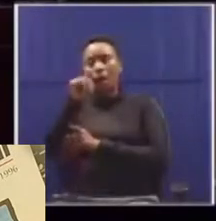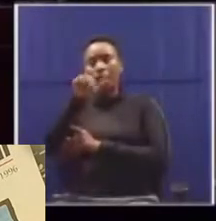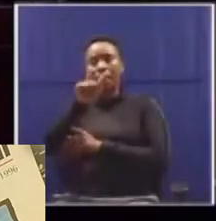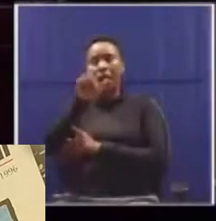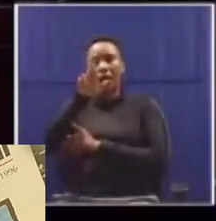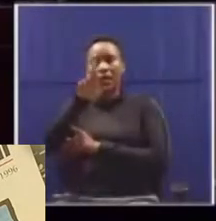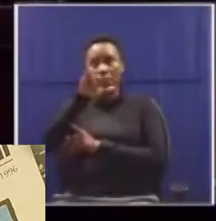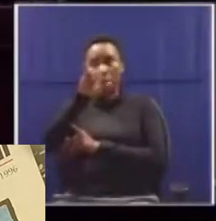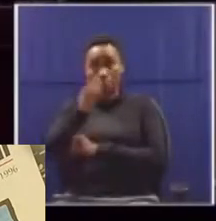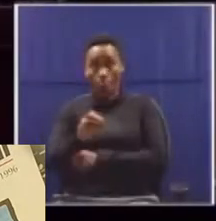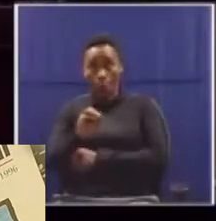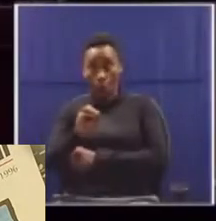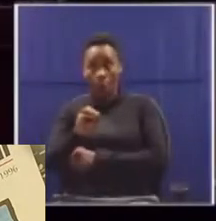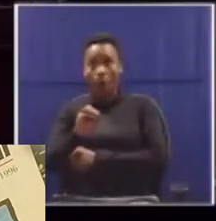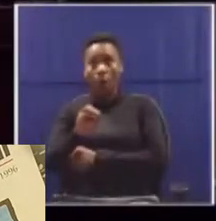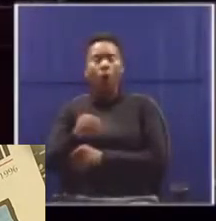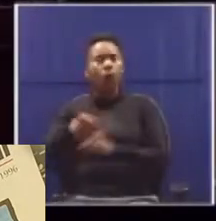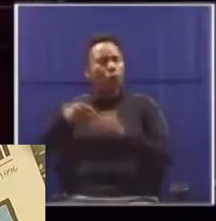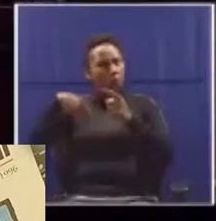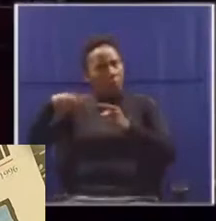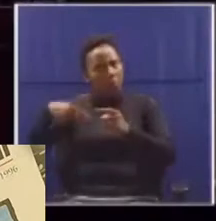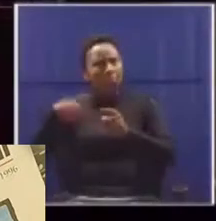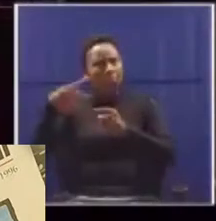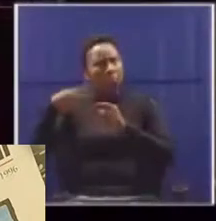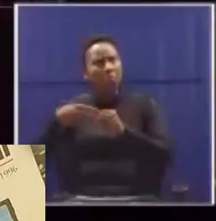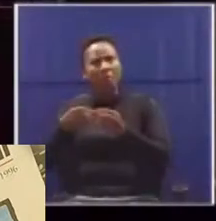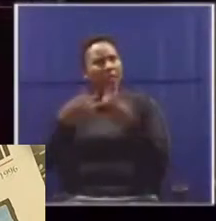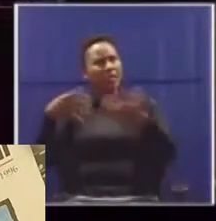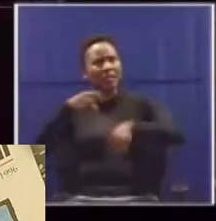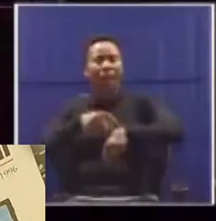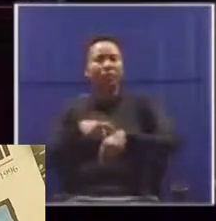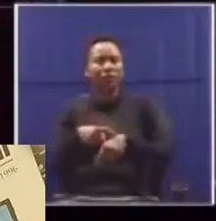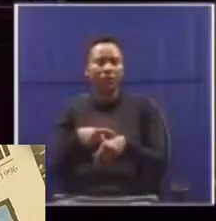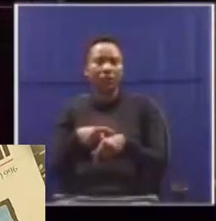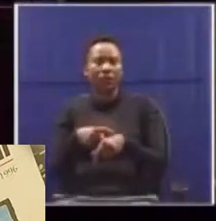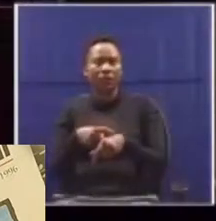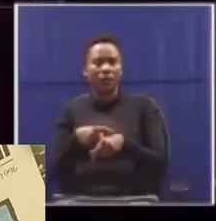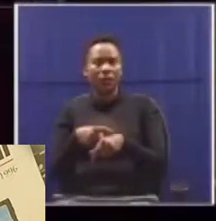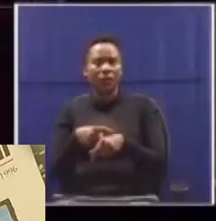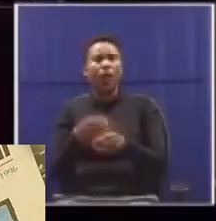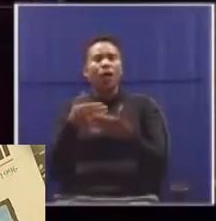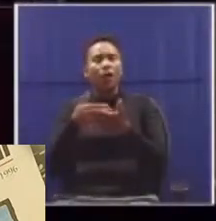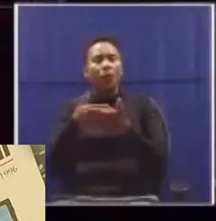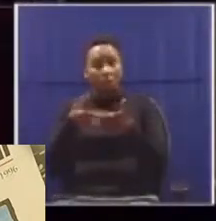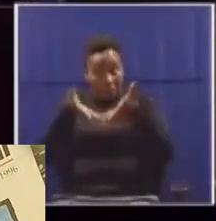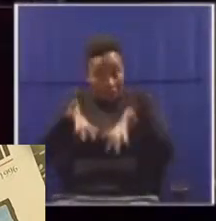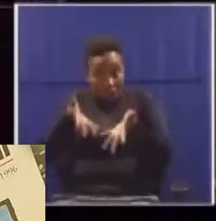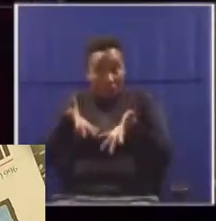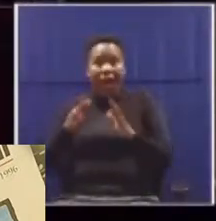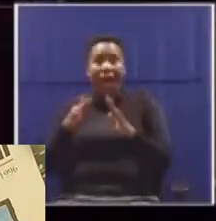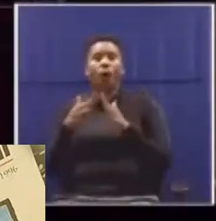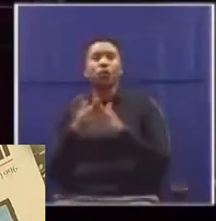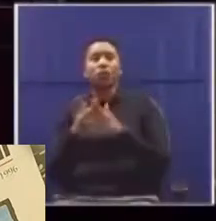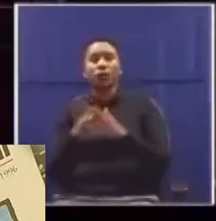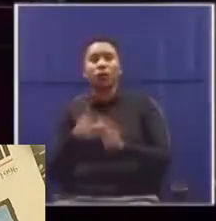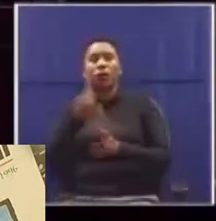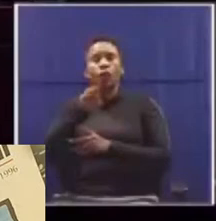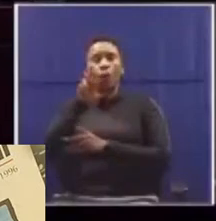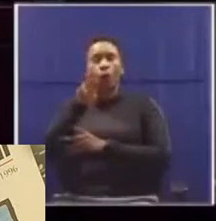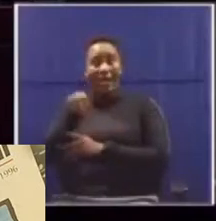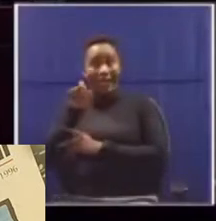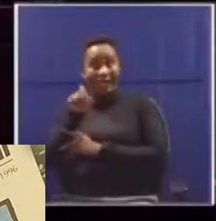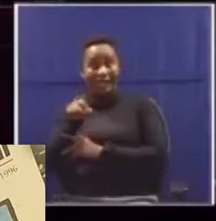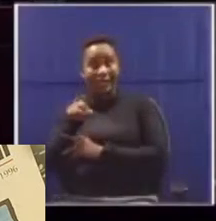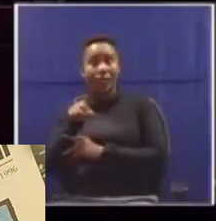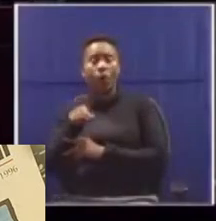ambrosini on several occasions before his this house Dr ambrosini